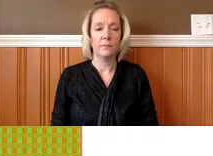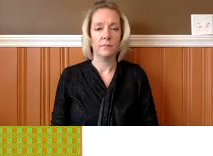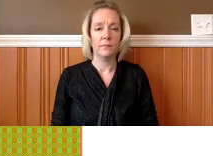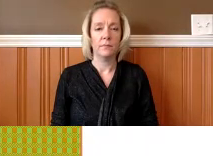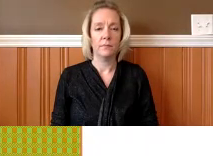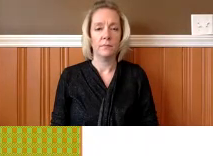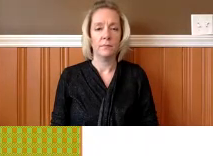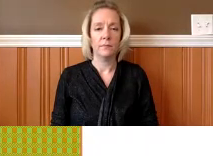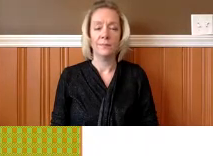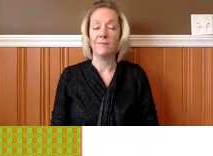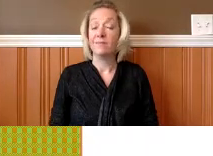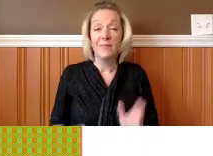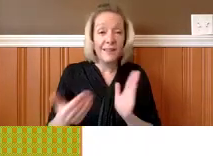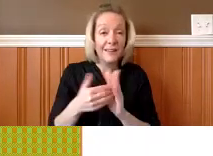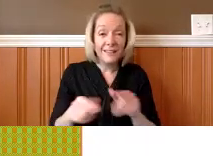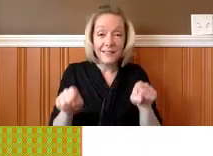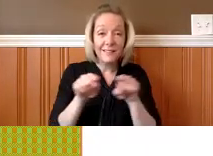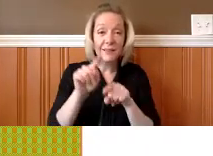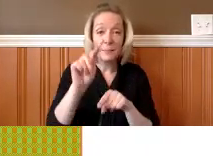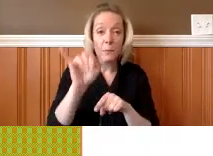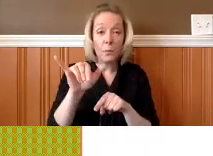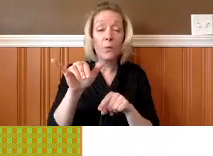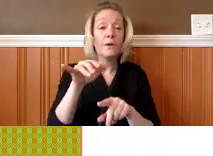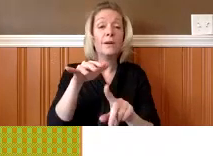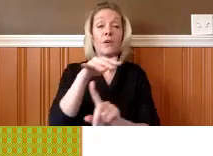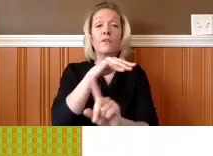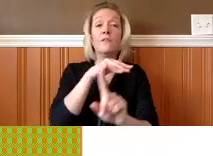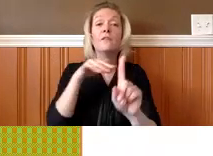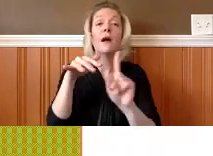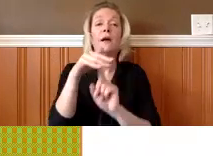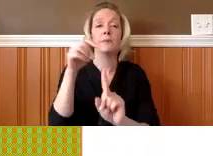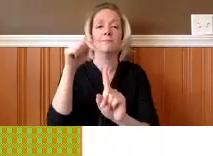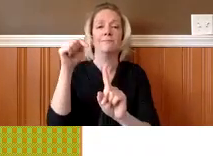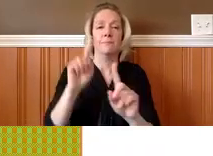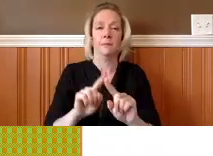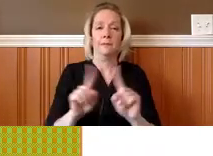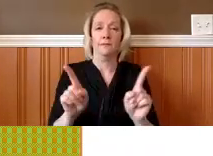It's the same exact toy, a different environment, in a different array.